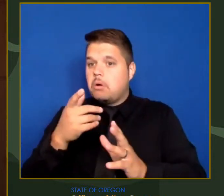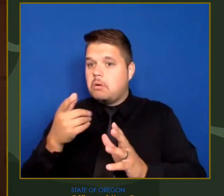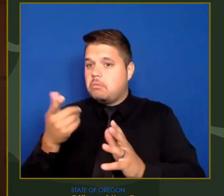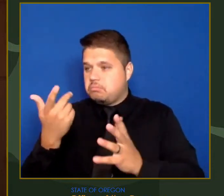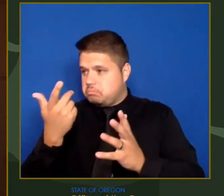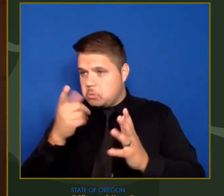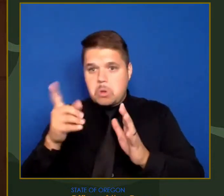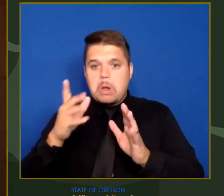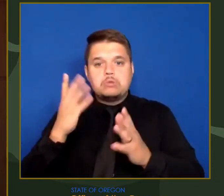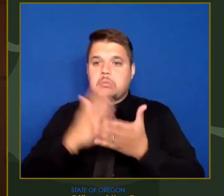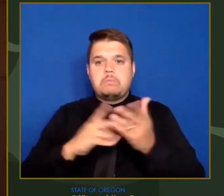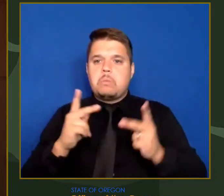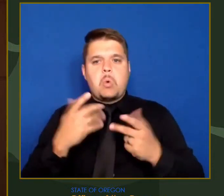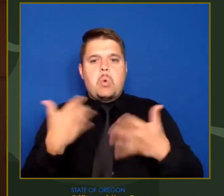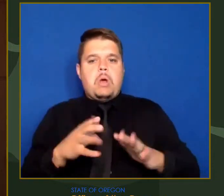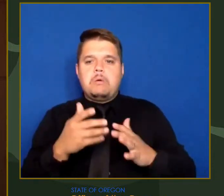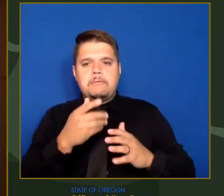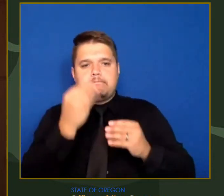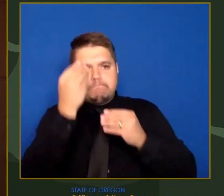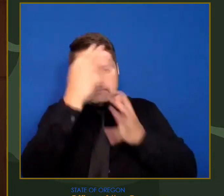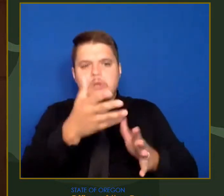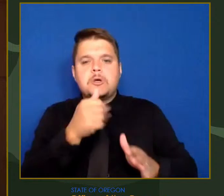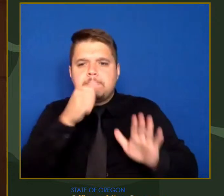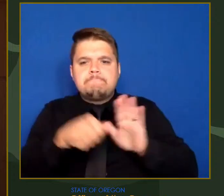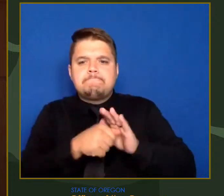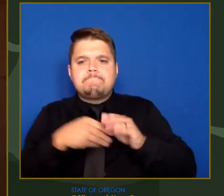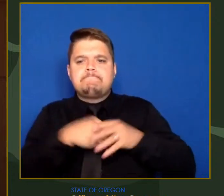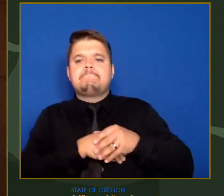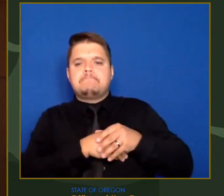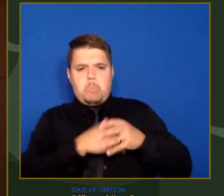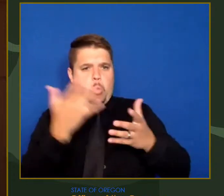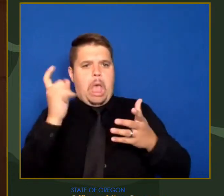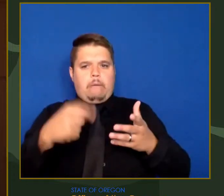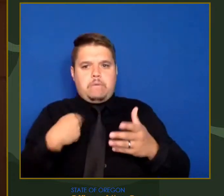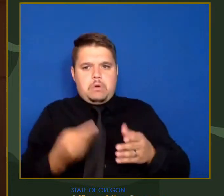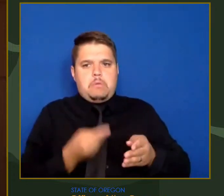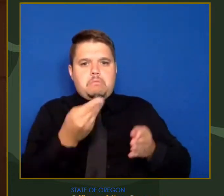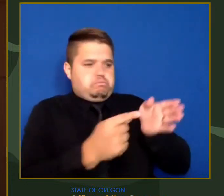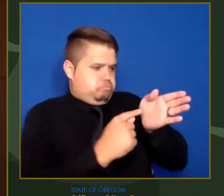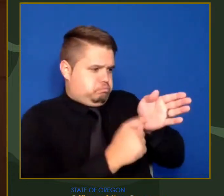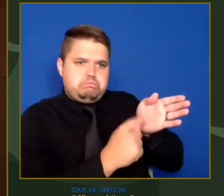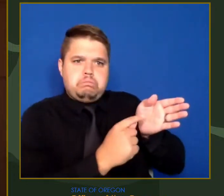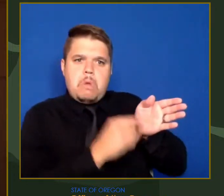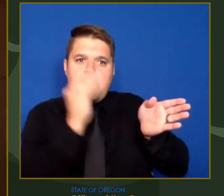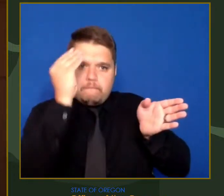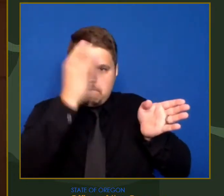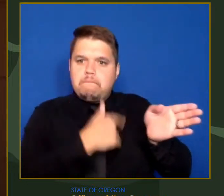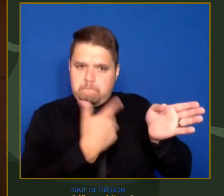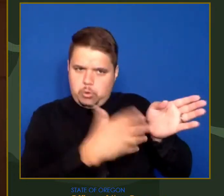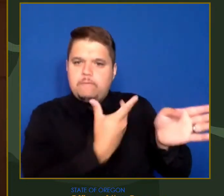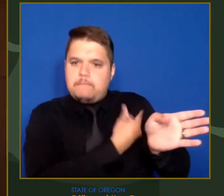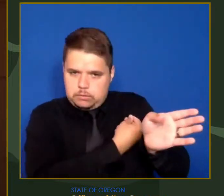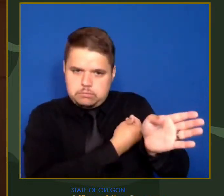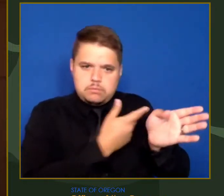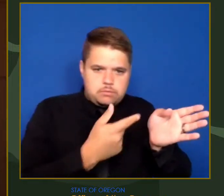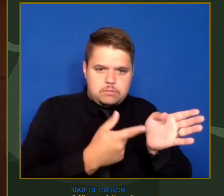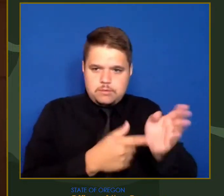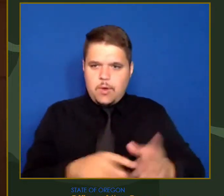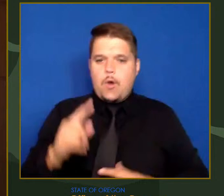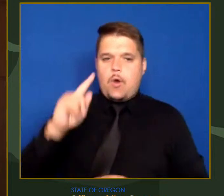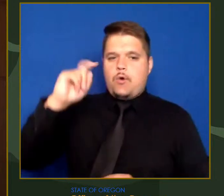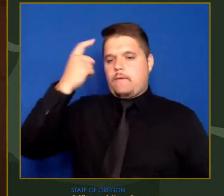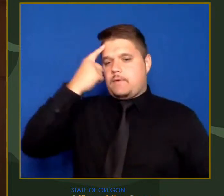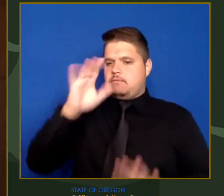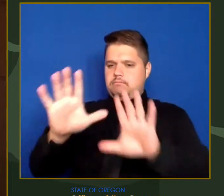verification, why can't that be on an honor system right now? Look, as I said, we gave businesses a choice,